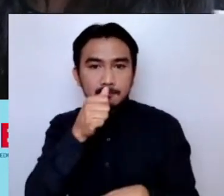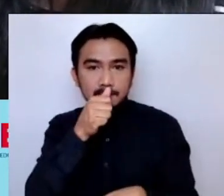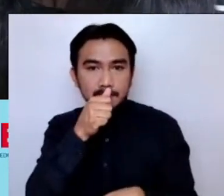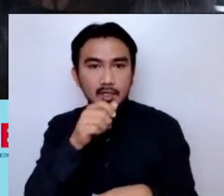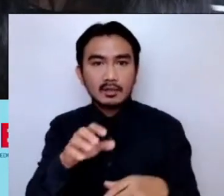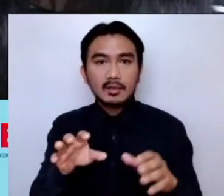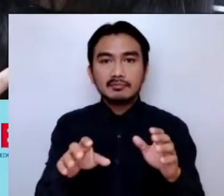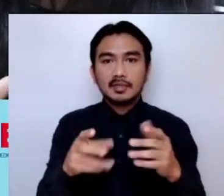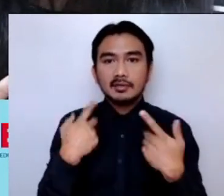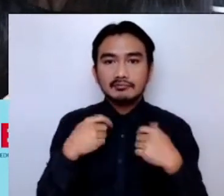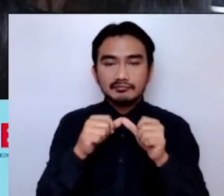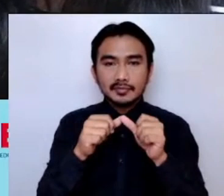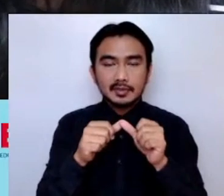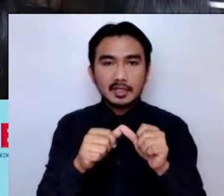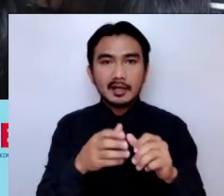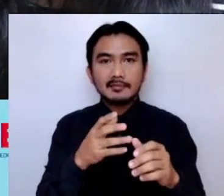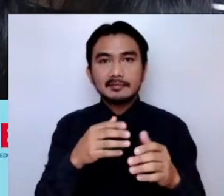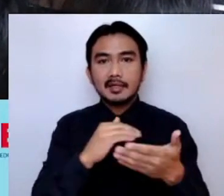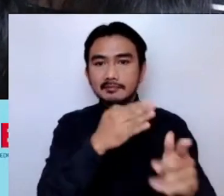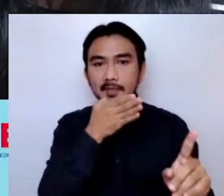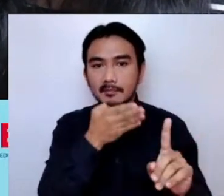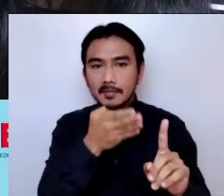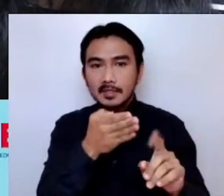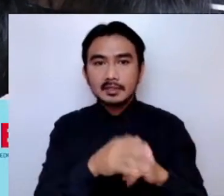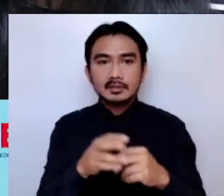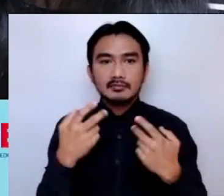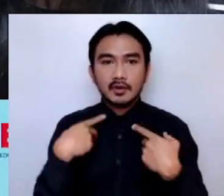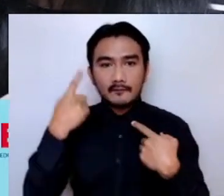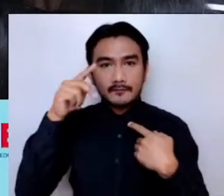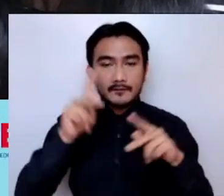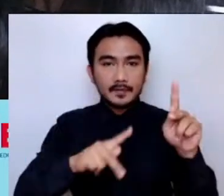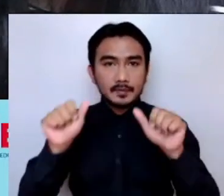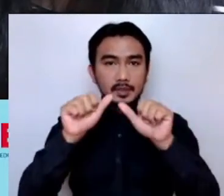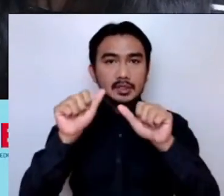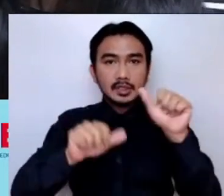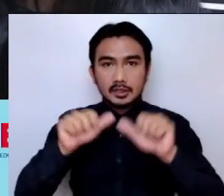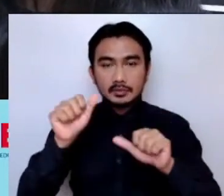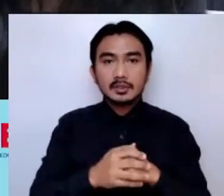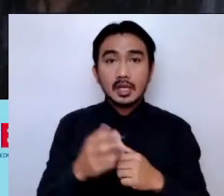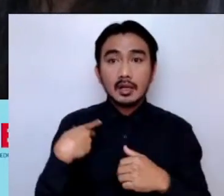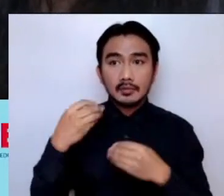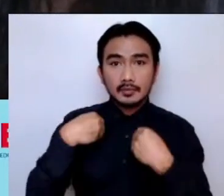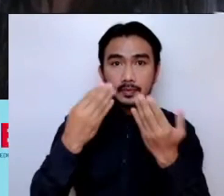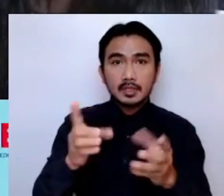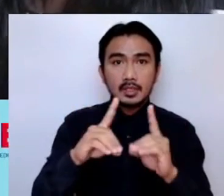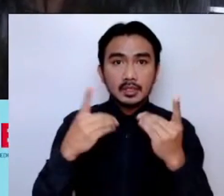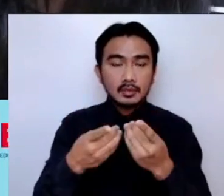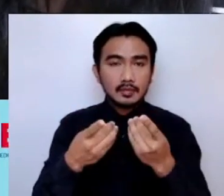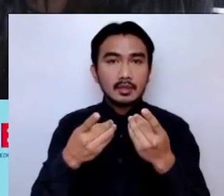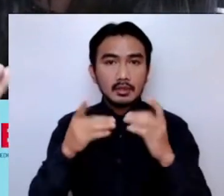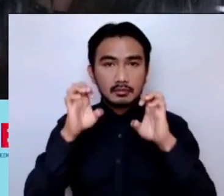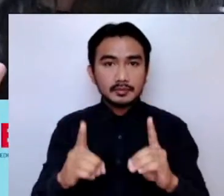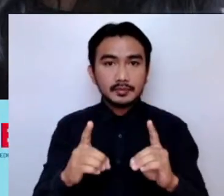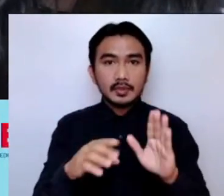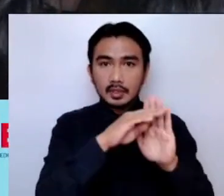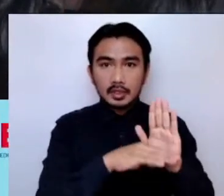assessment. So, ever since we have issued the DepEd guidelines on the PPST, we have been